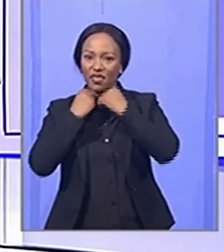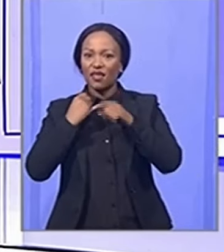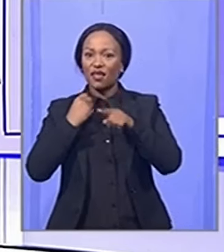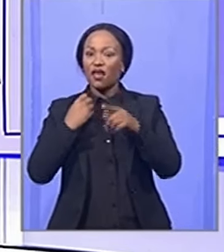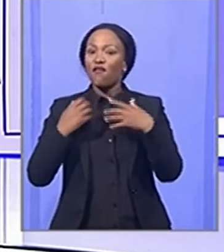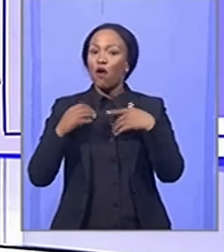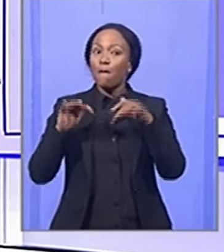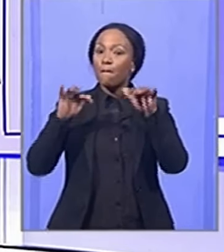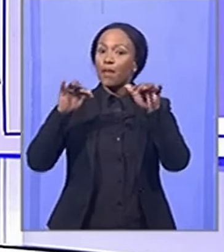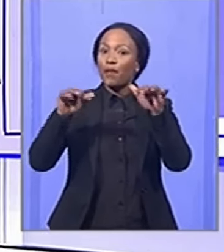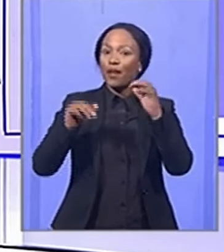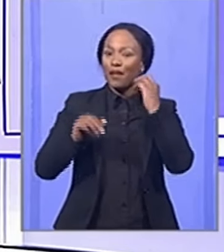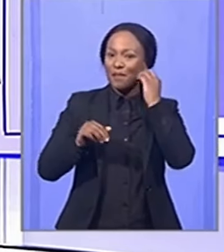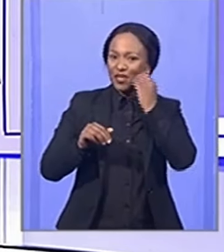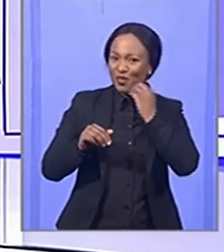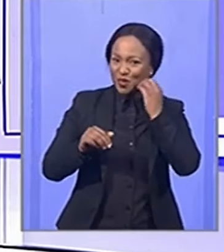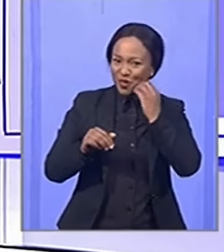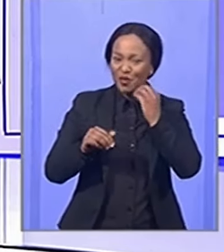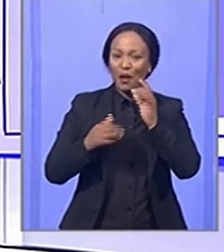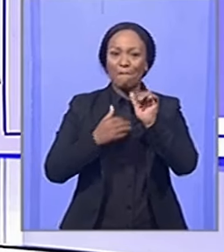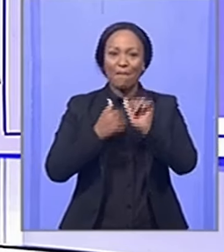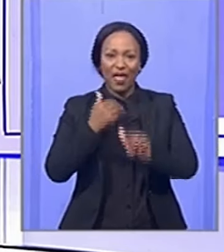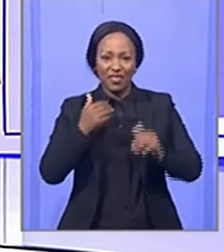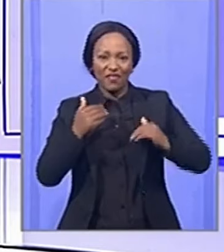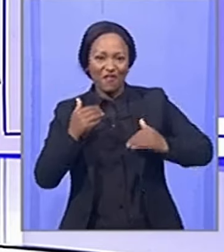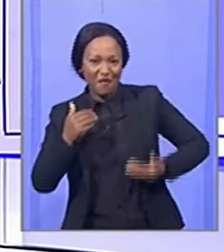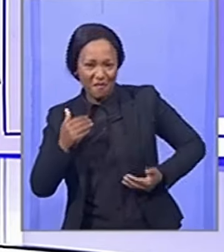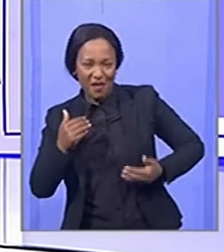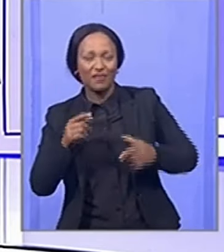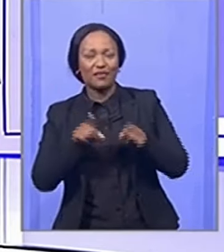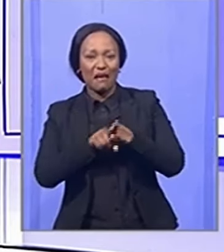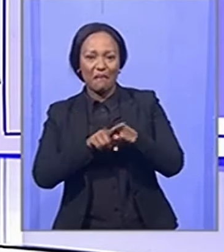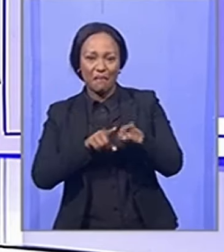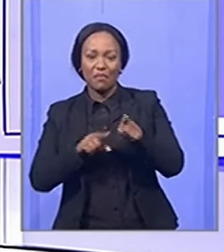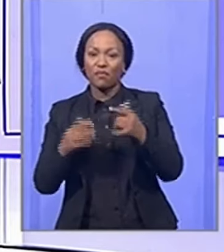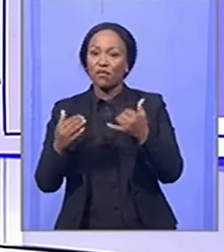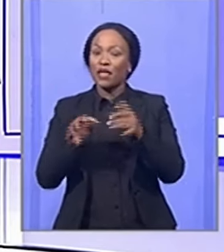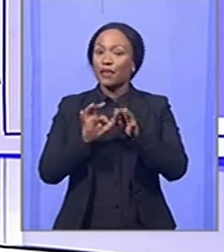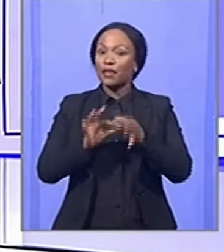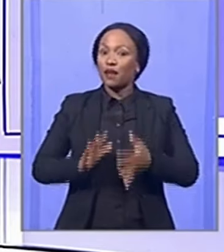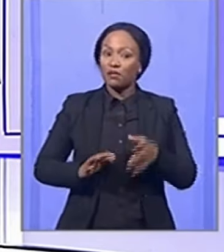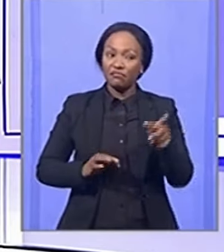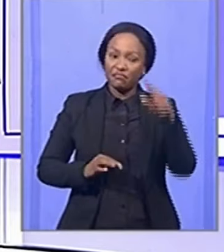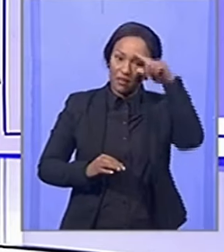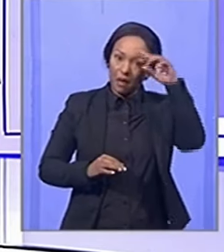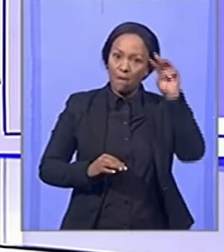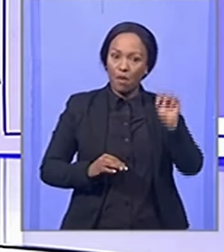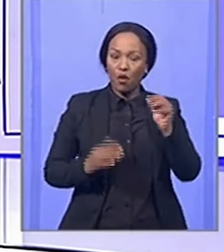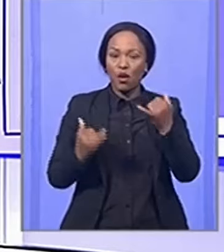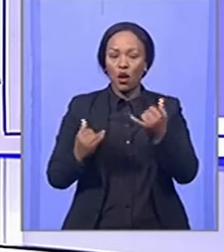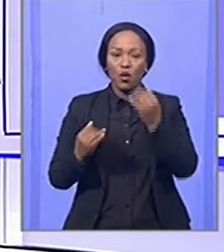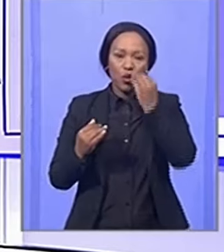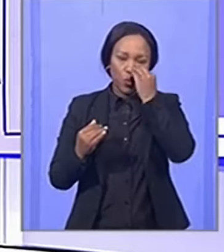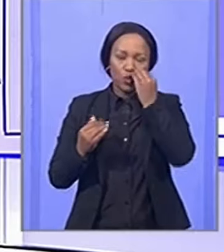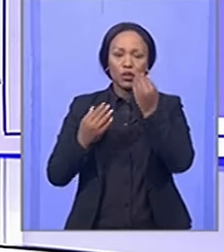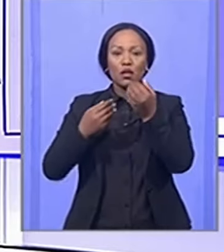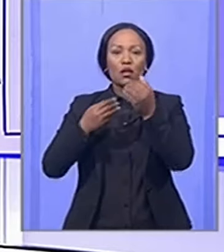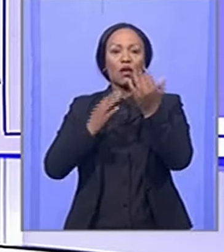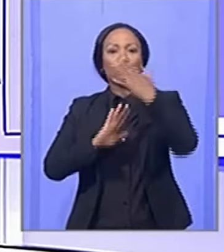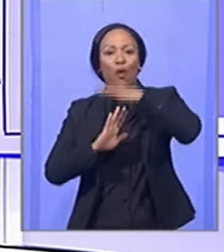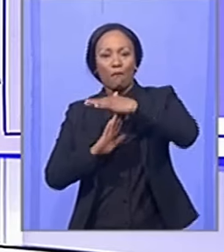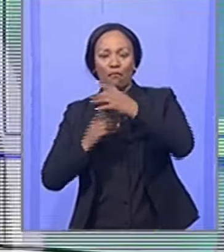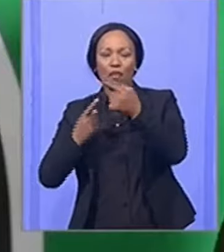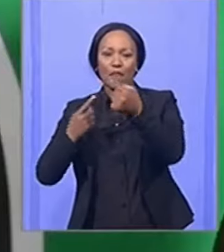sa Basotho ebile le kgwedi ya basadi re tsamaya mmoho le Mpho Timi ha re dithakgole ka o lekola dihloho.